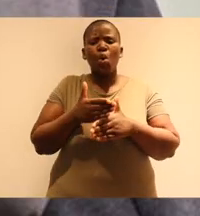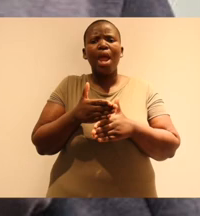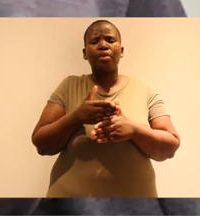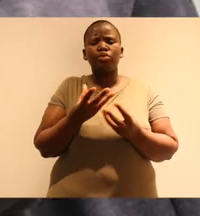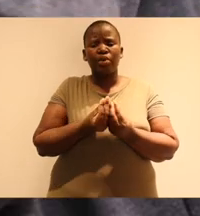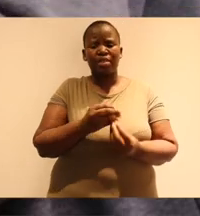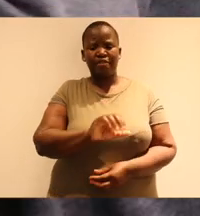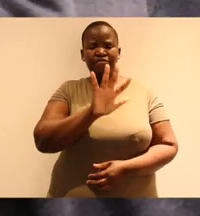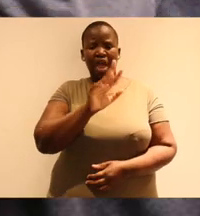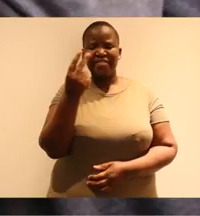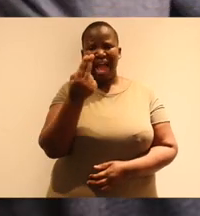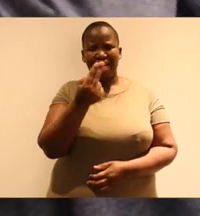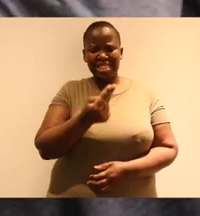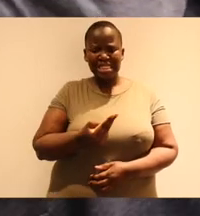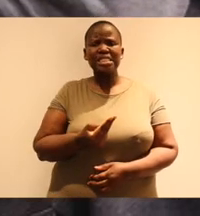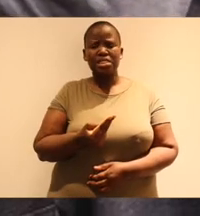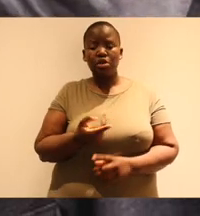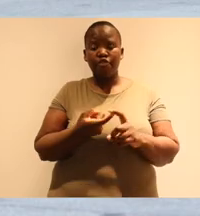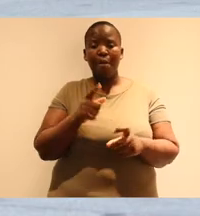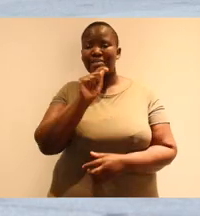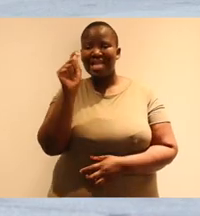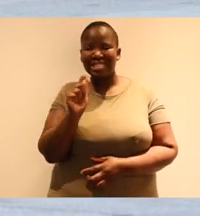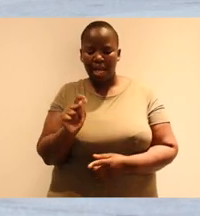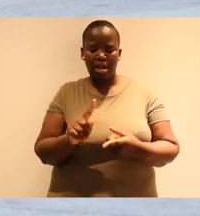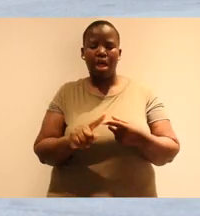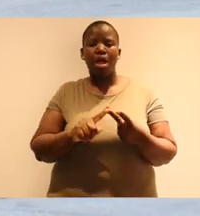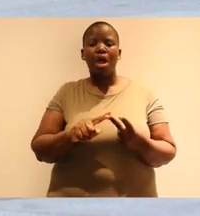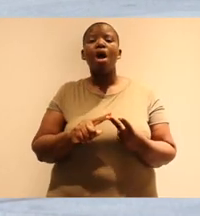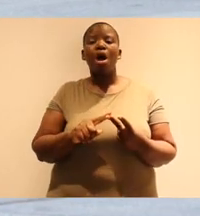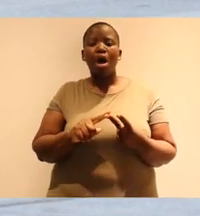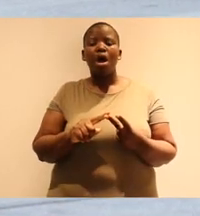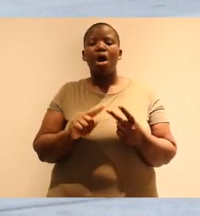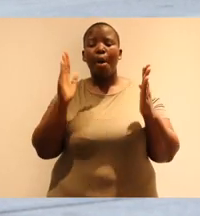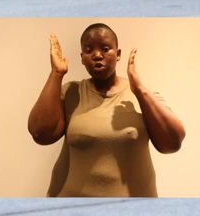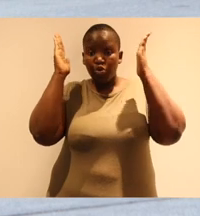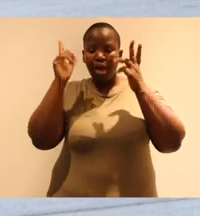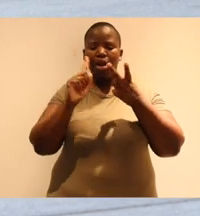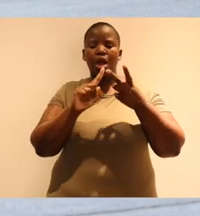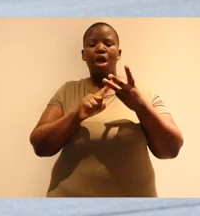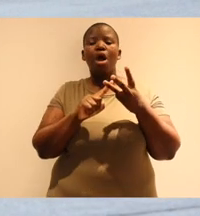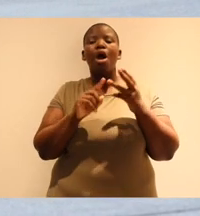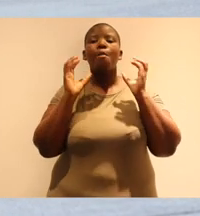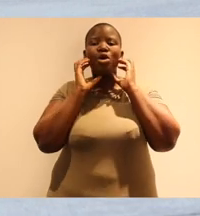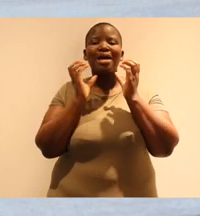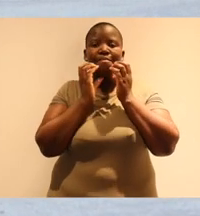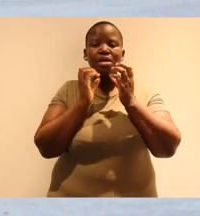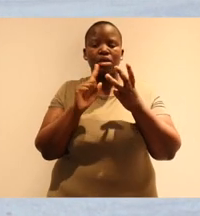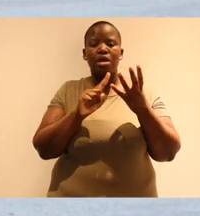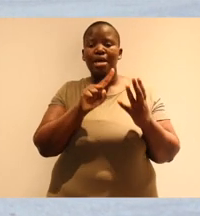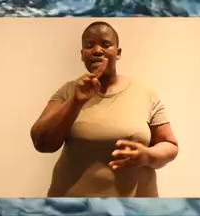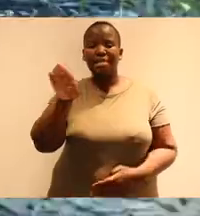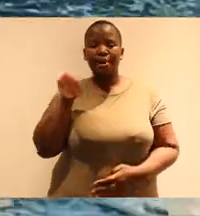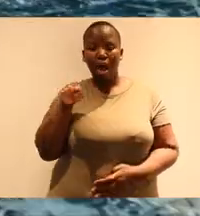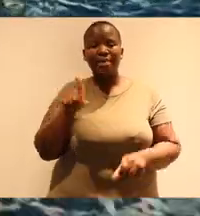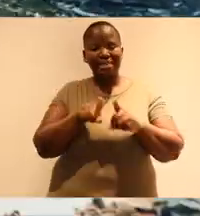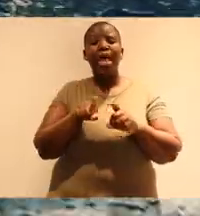from Tanzania, Botswana, Mozambique, Zimbabwe, and a South African Congolese